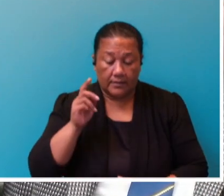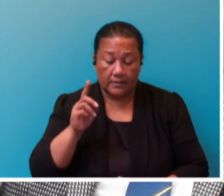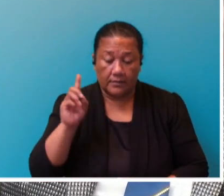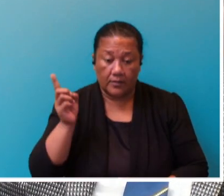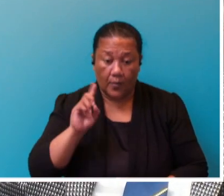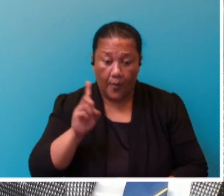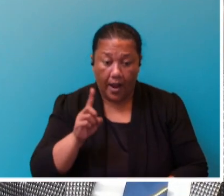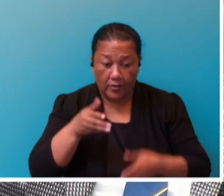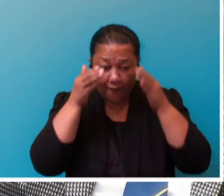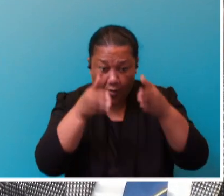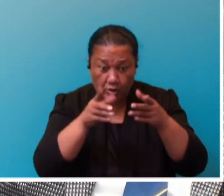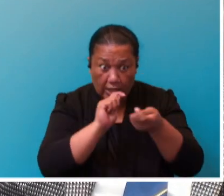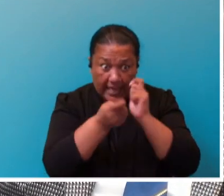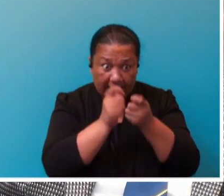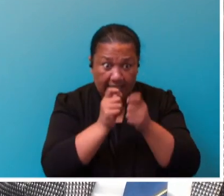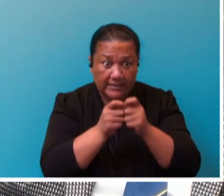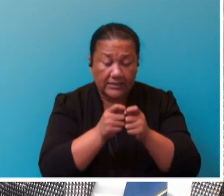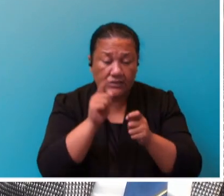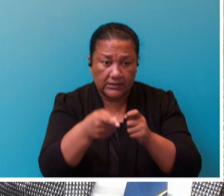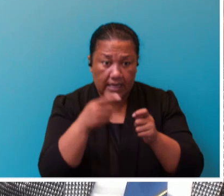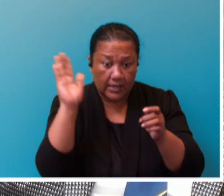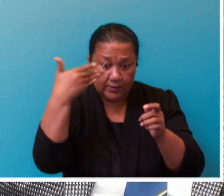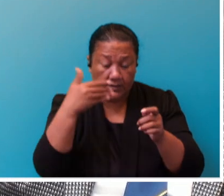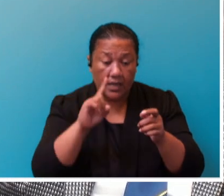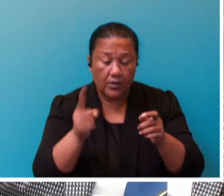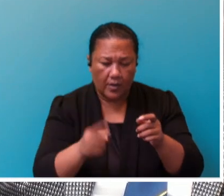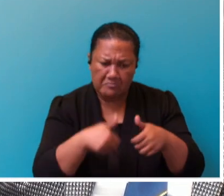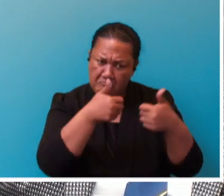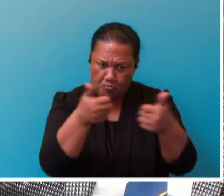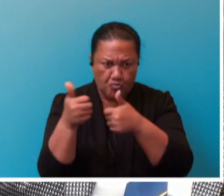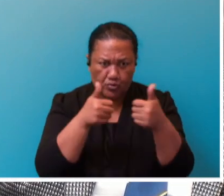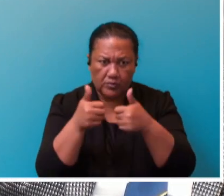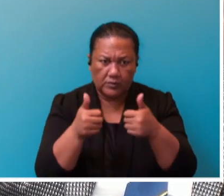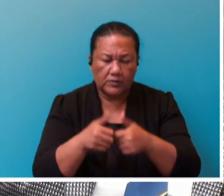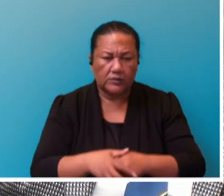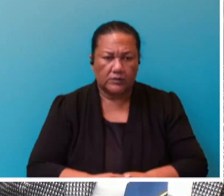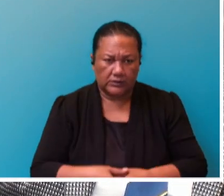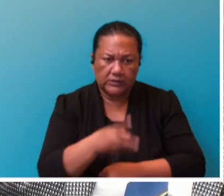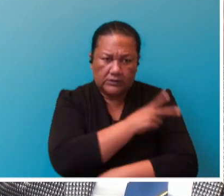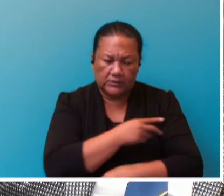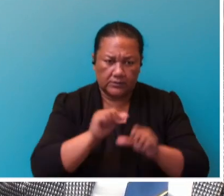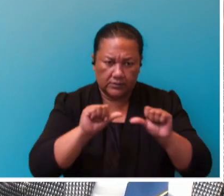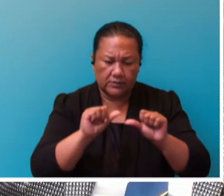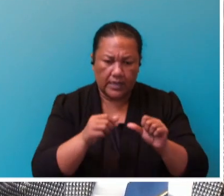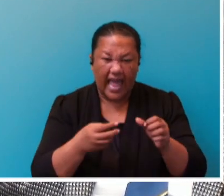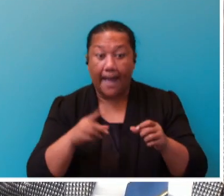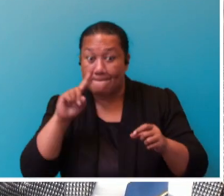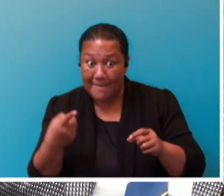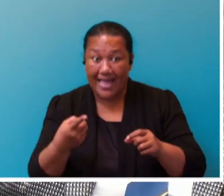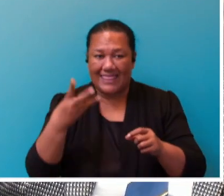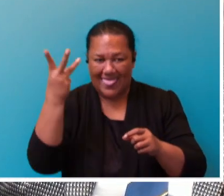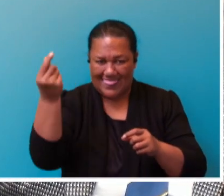the testing, Honorable Speaker, that our security settings are good. However, they did recommend some